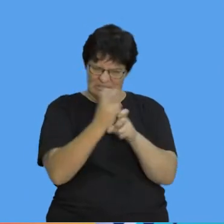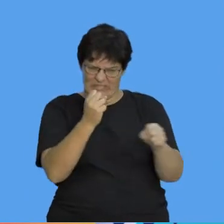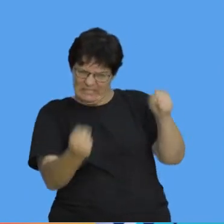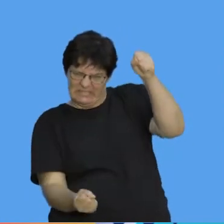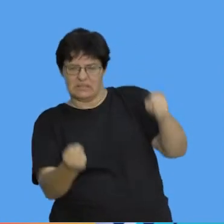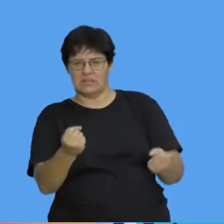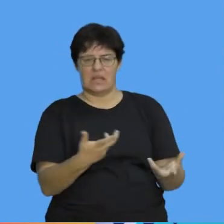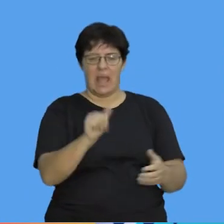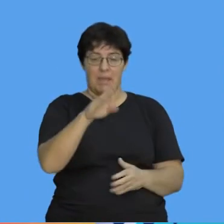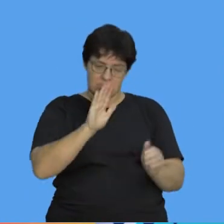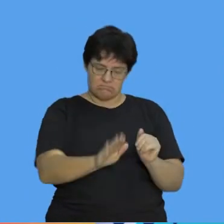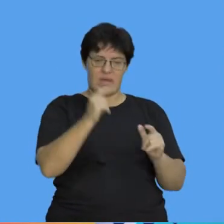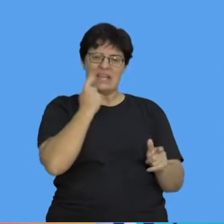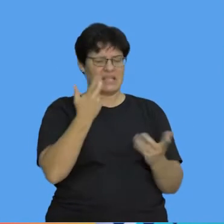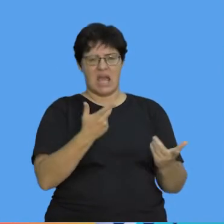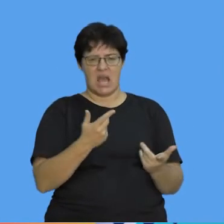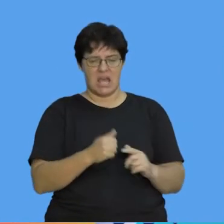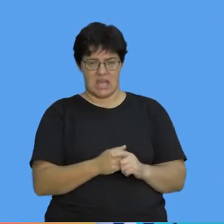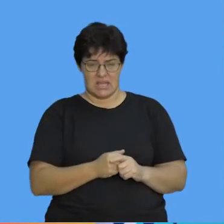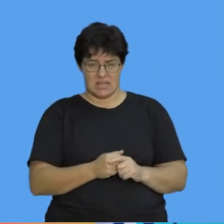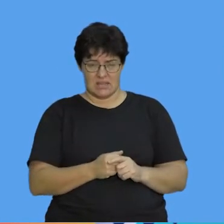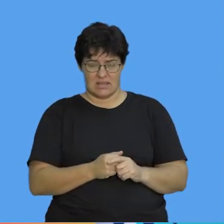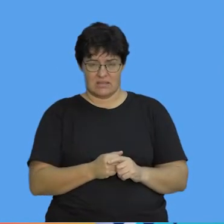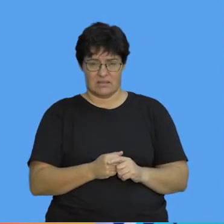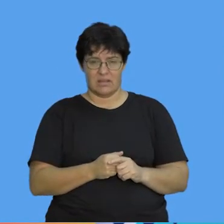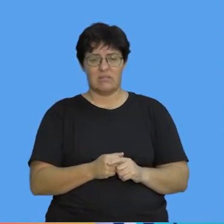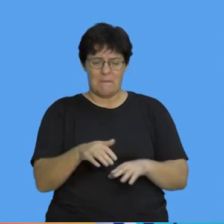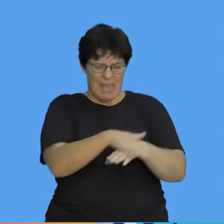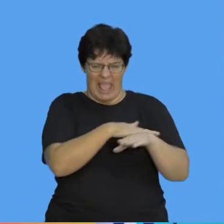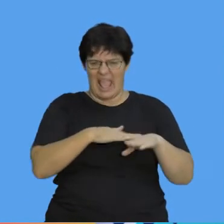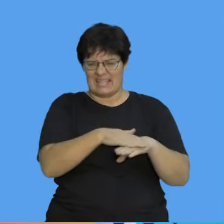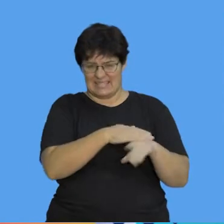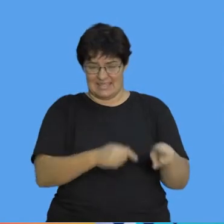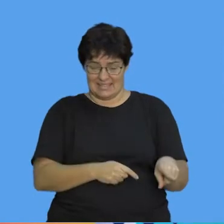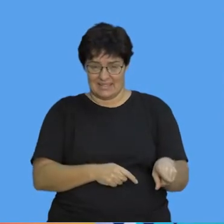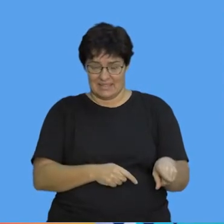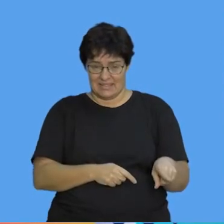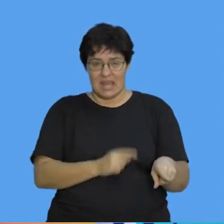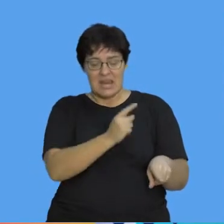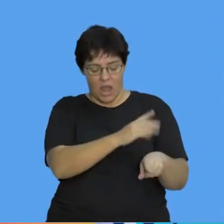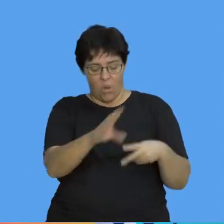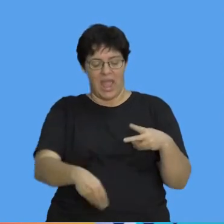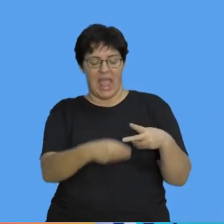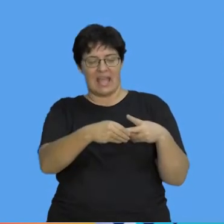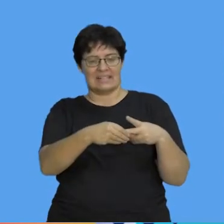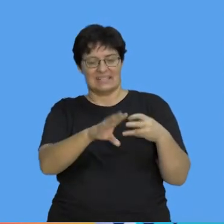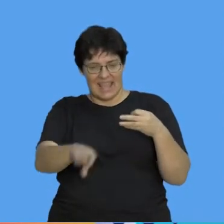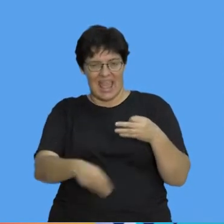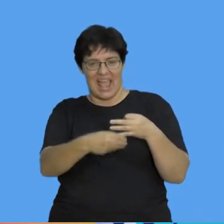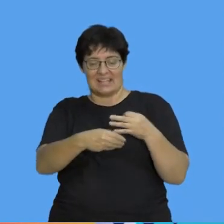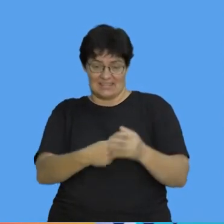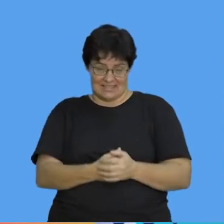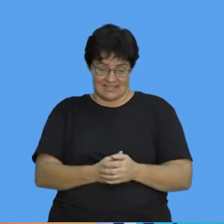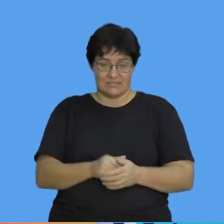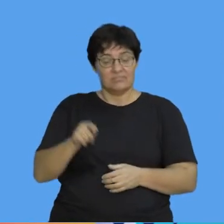No power steering, no ABS brakes, there's no radio, right? You can buy the basic car, and then you can add